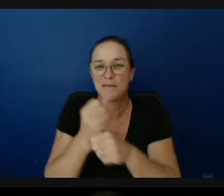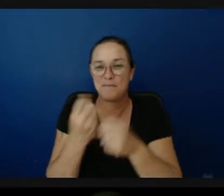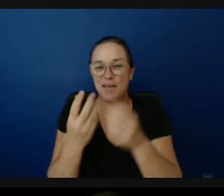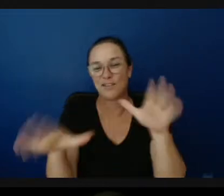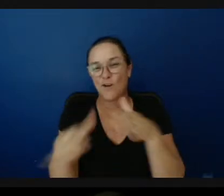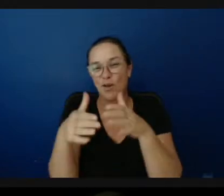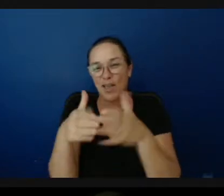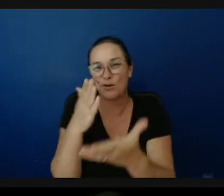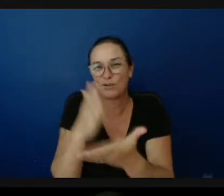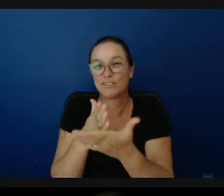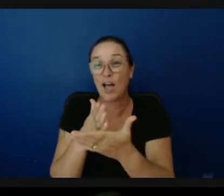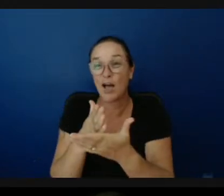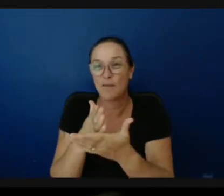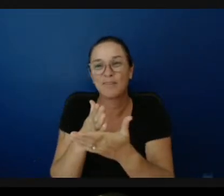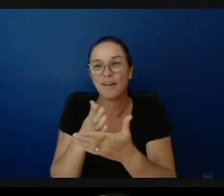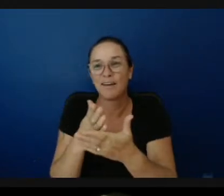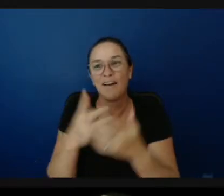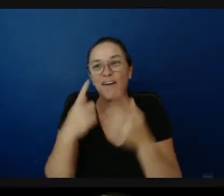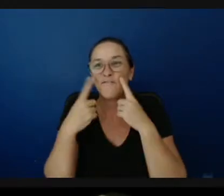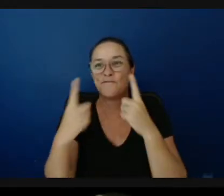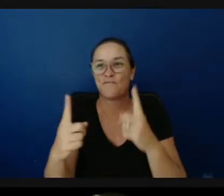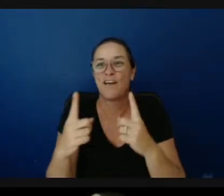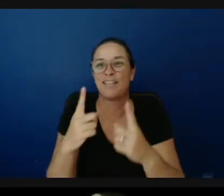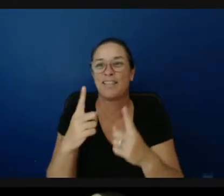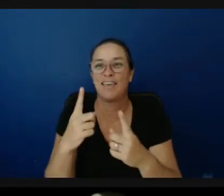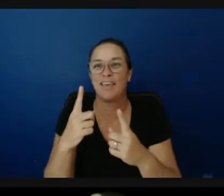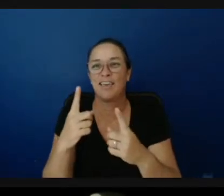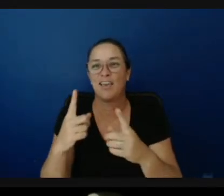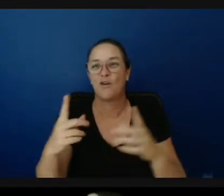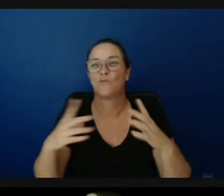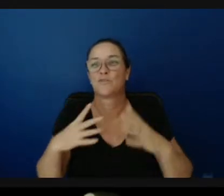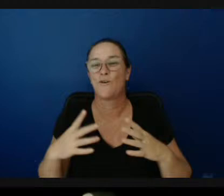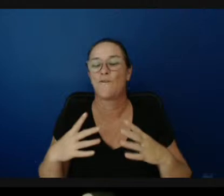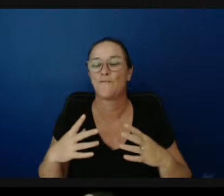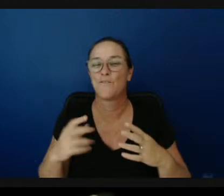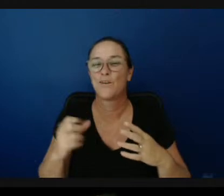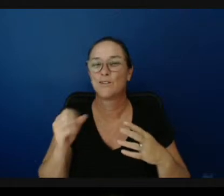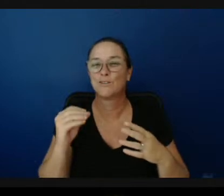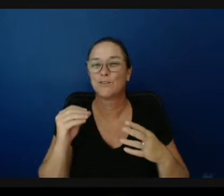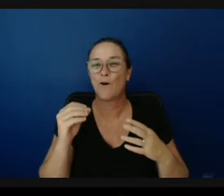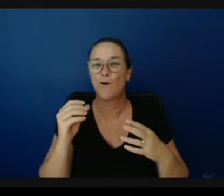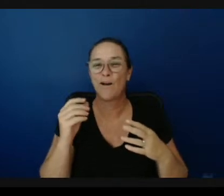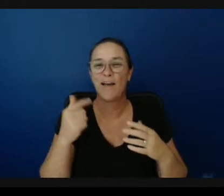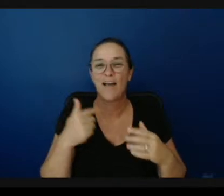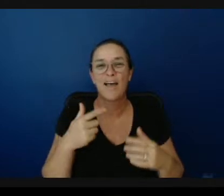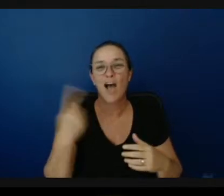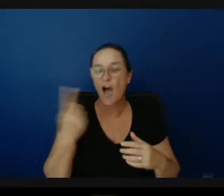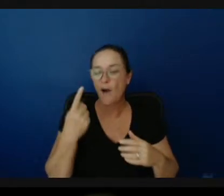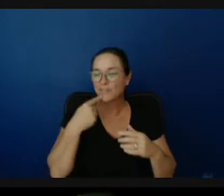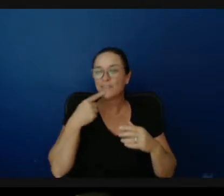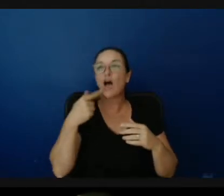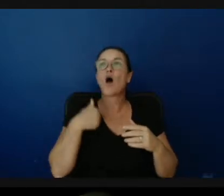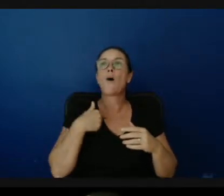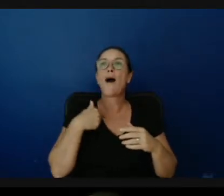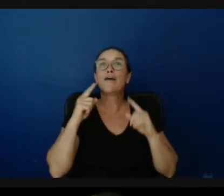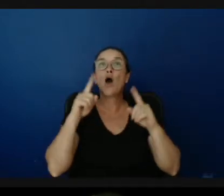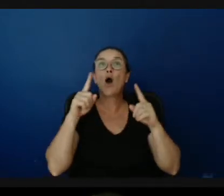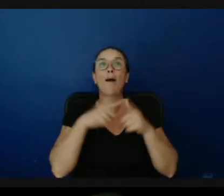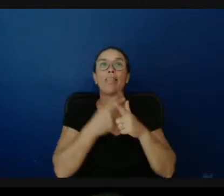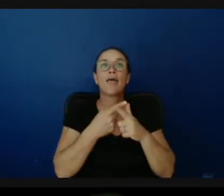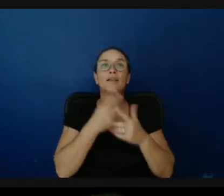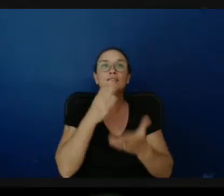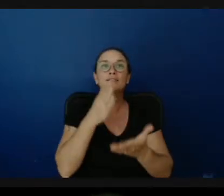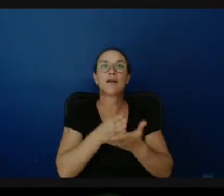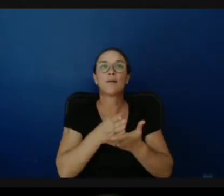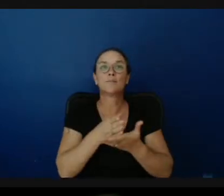night off. We spent the evening being memorized by the volcano. So he was predicting that I get up there and then it turns off, which happens to a lot of people